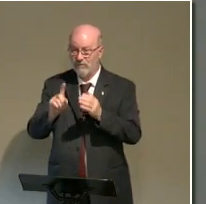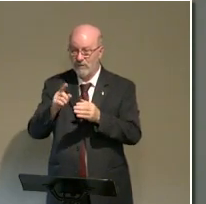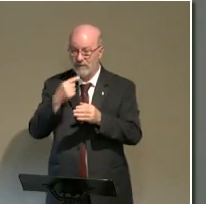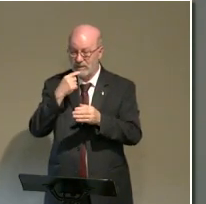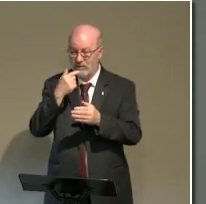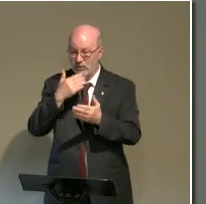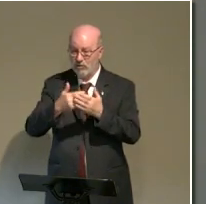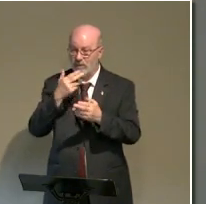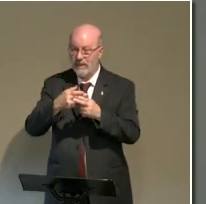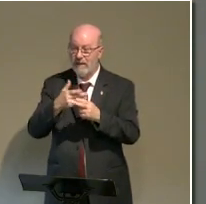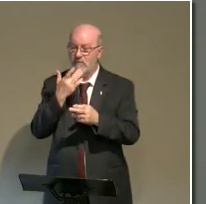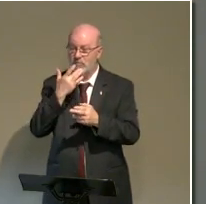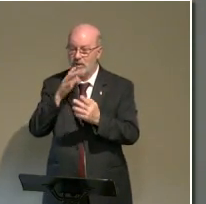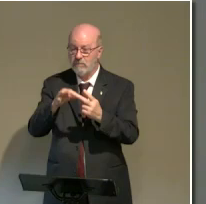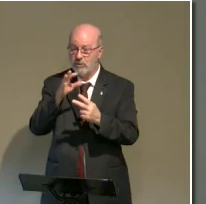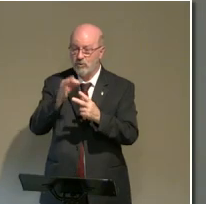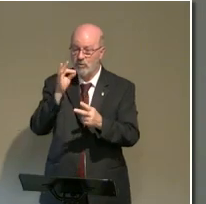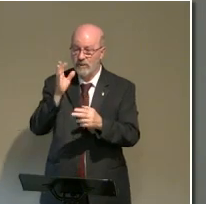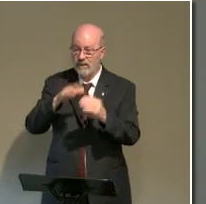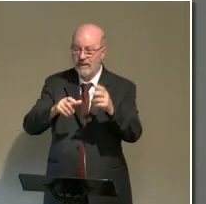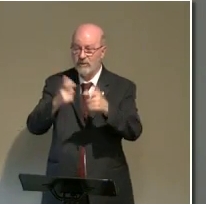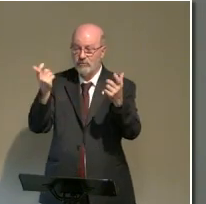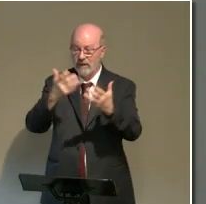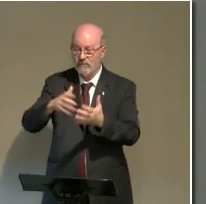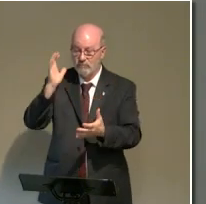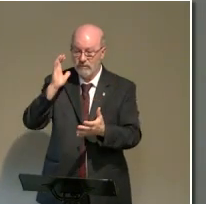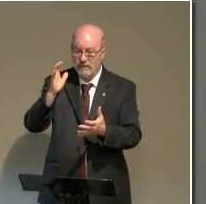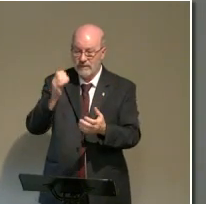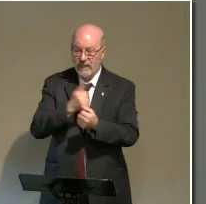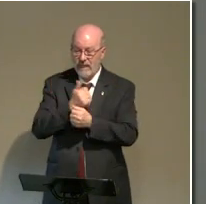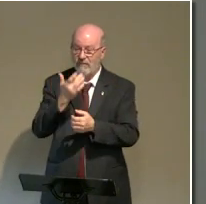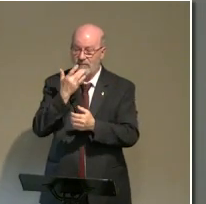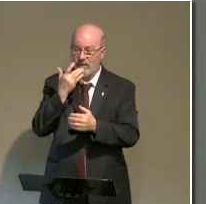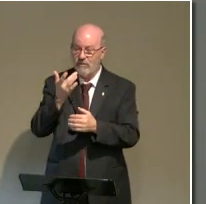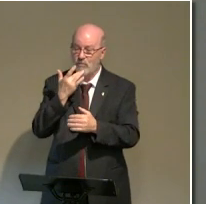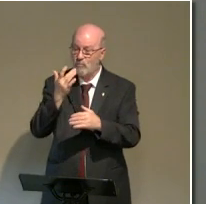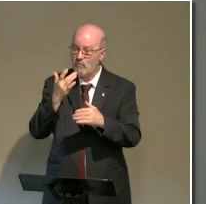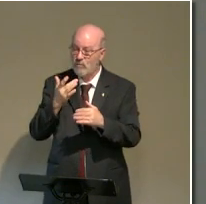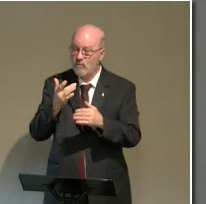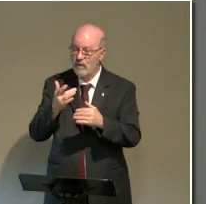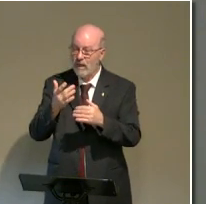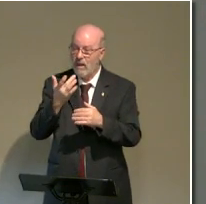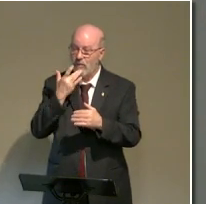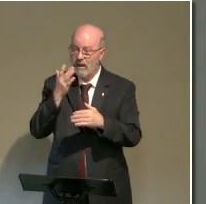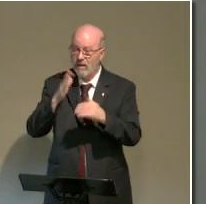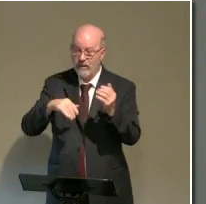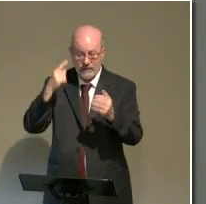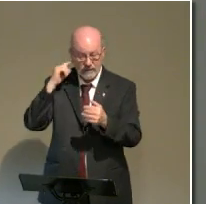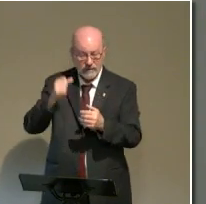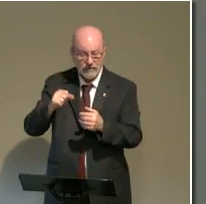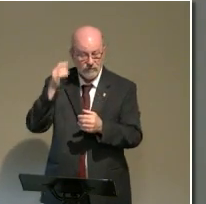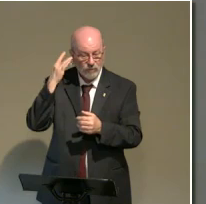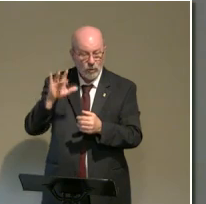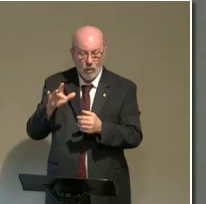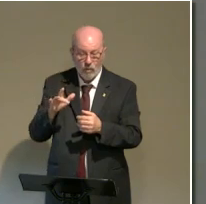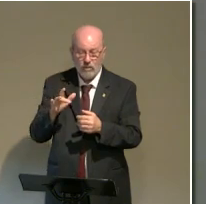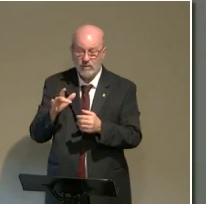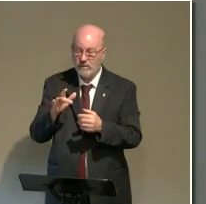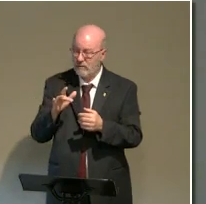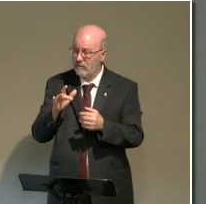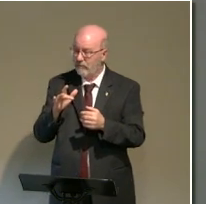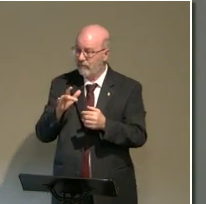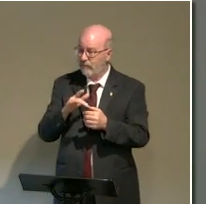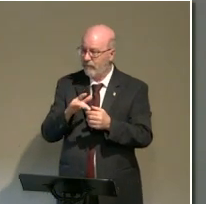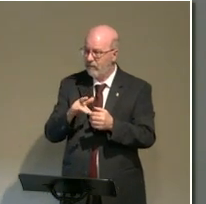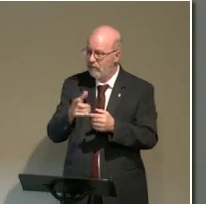says, a good name is rather to be chosen than great riches, and loving favor rather than silver or gold, okay?